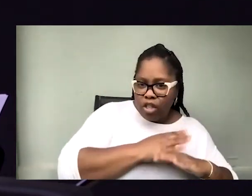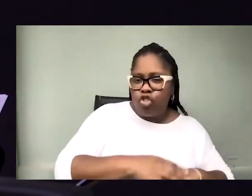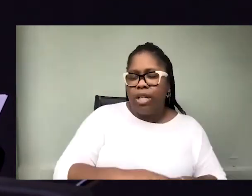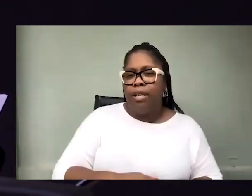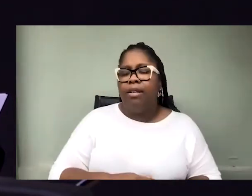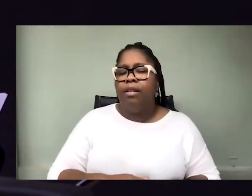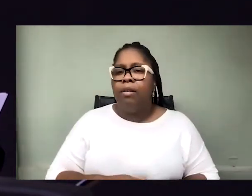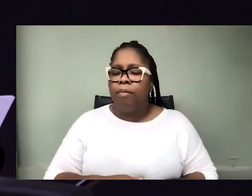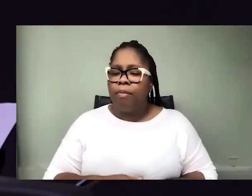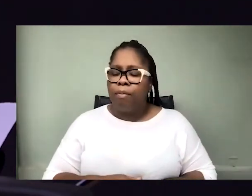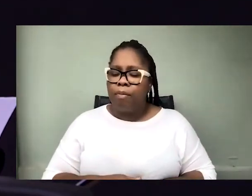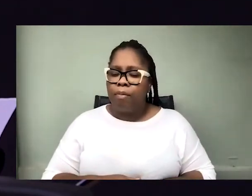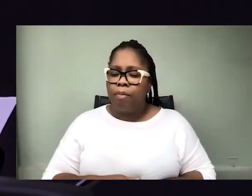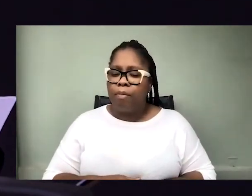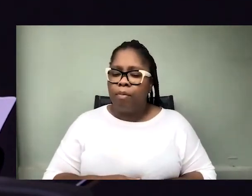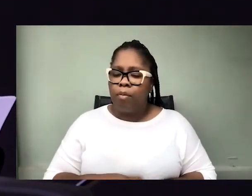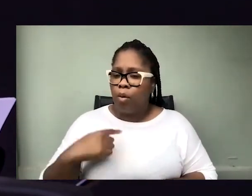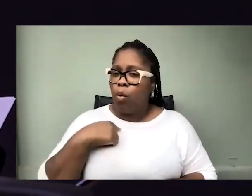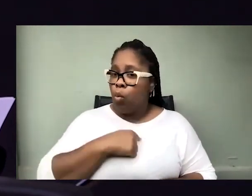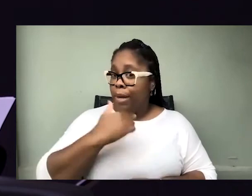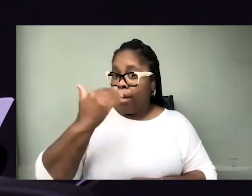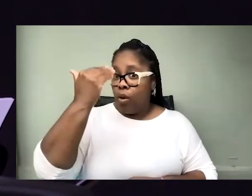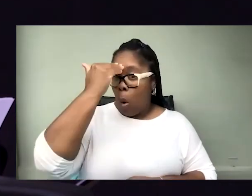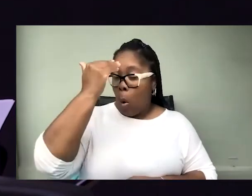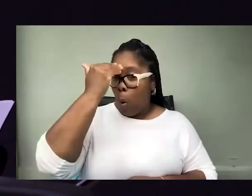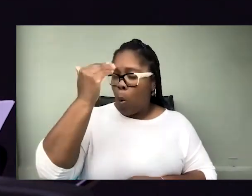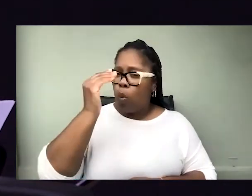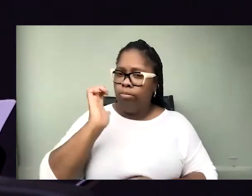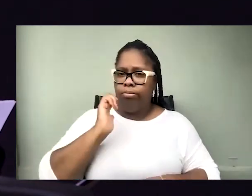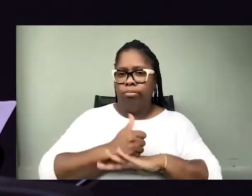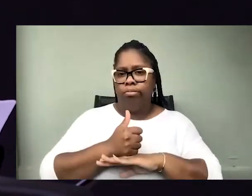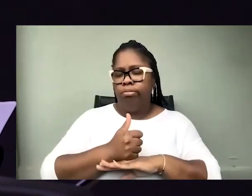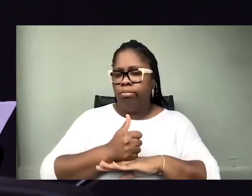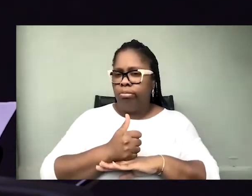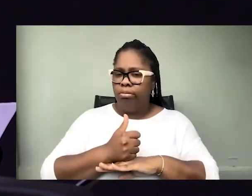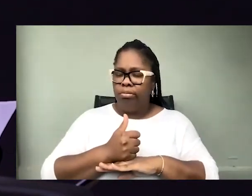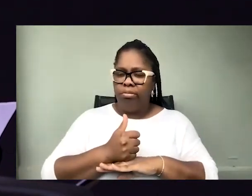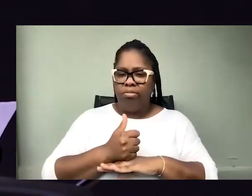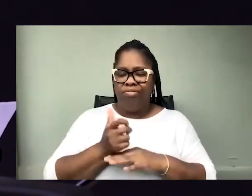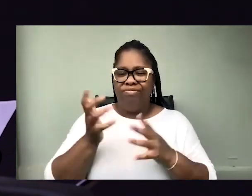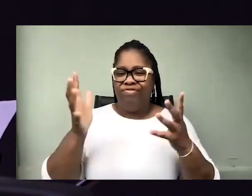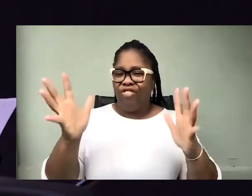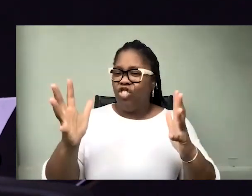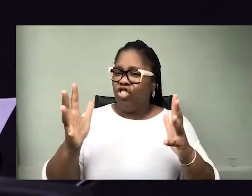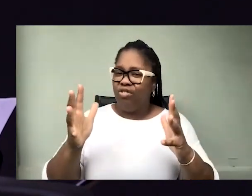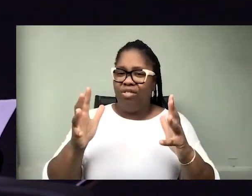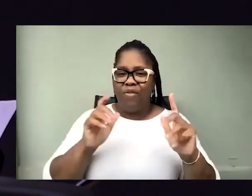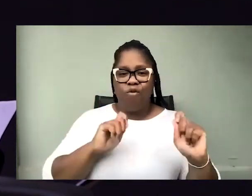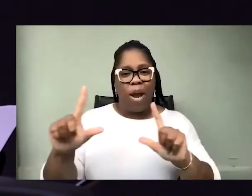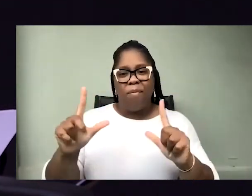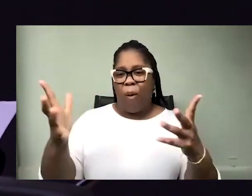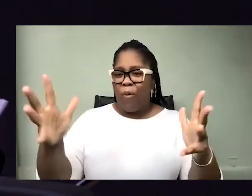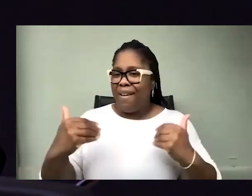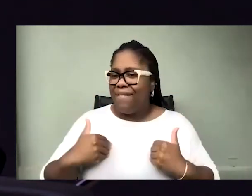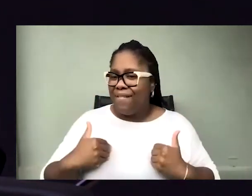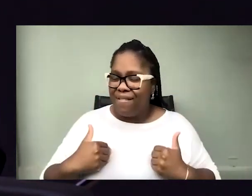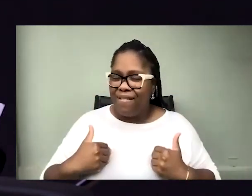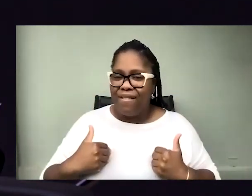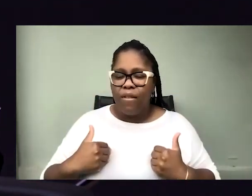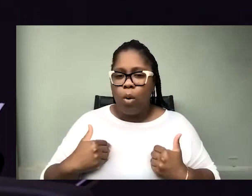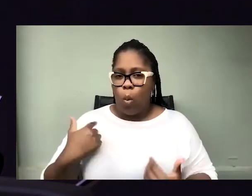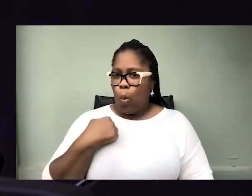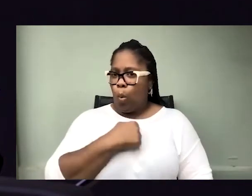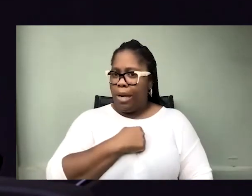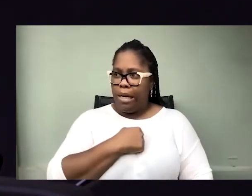and we know that those are designed based on an already established framework, so it's not something that